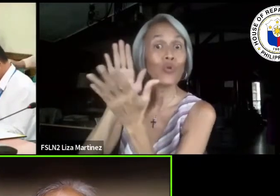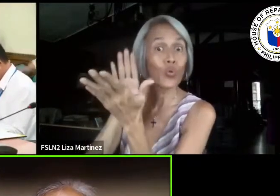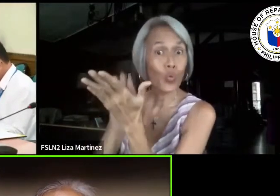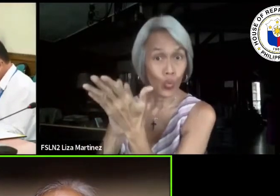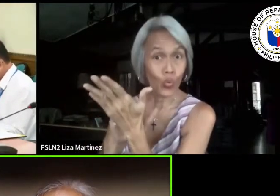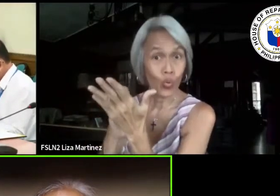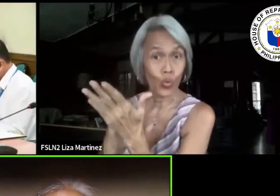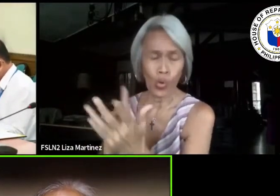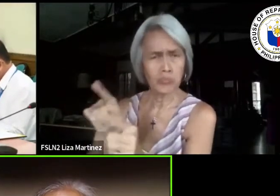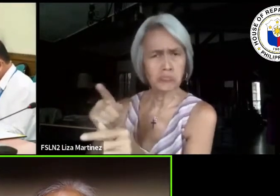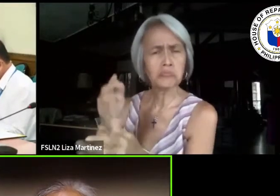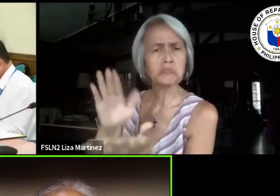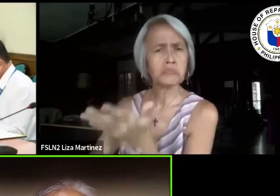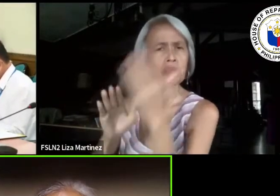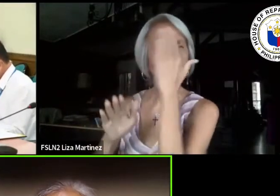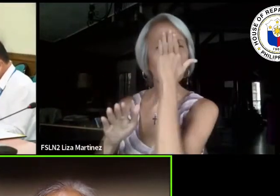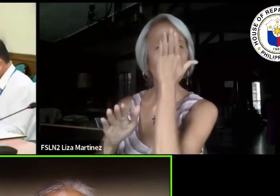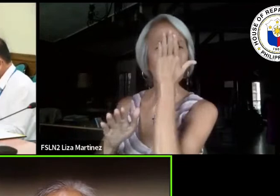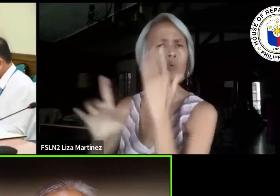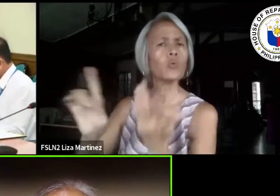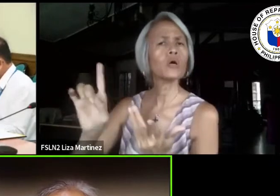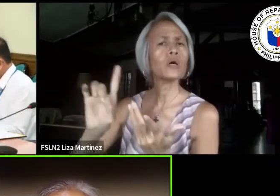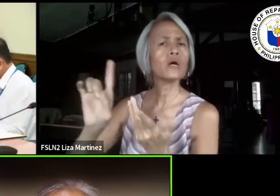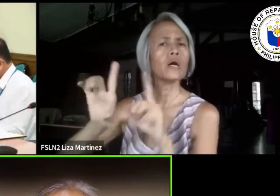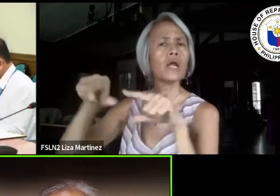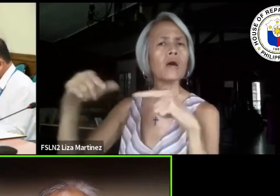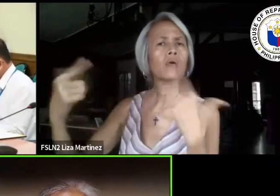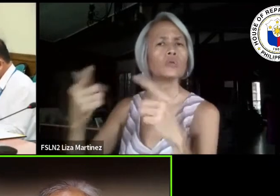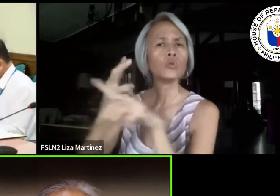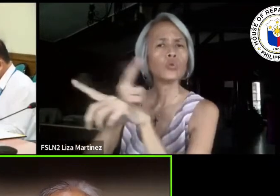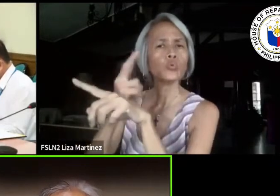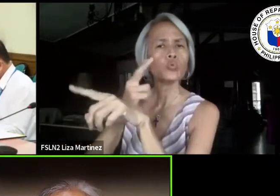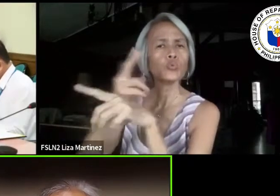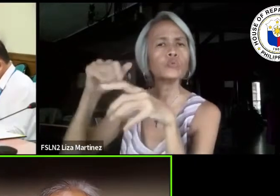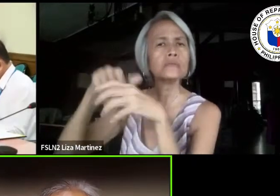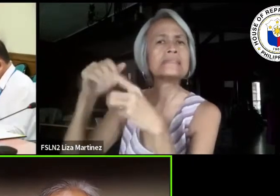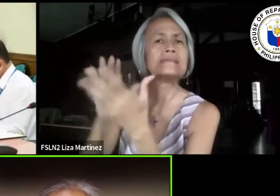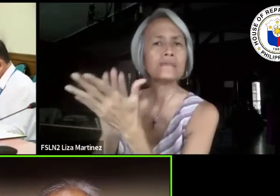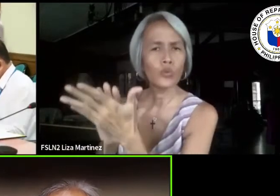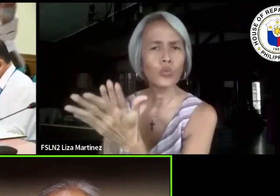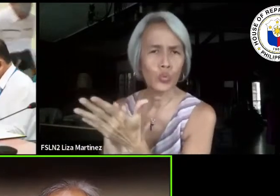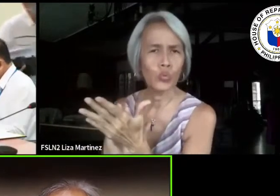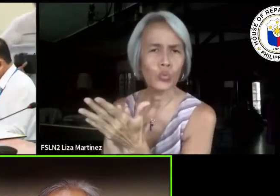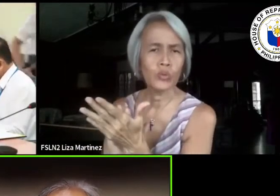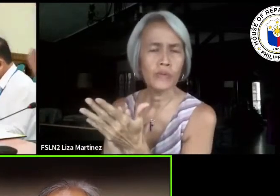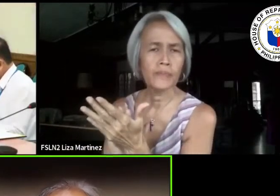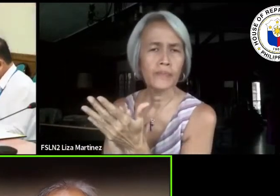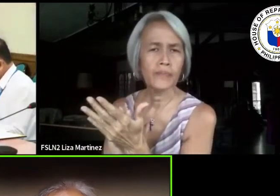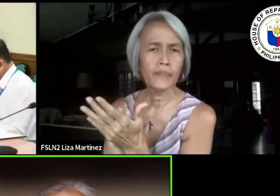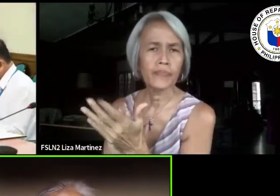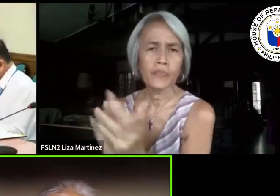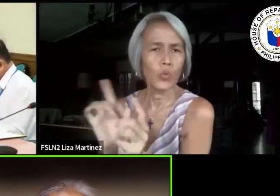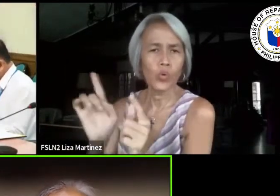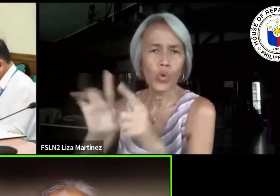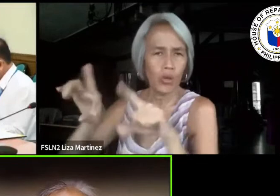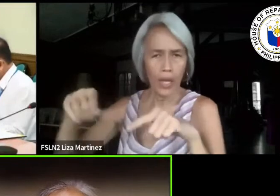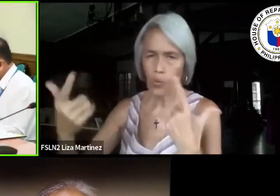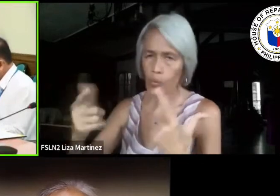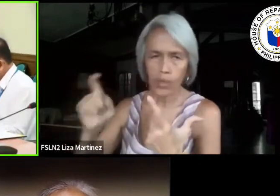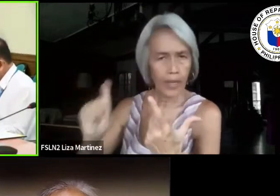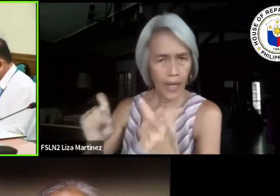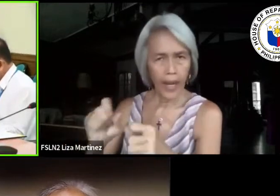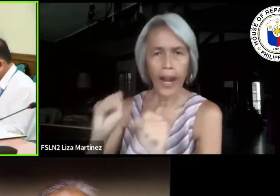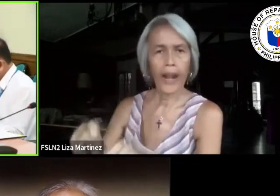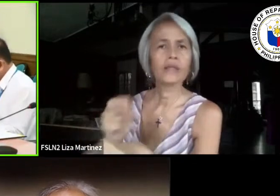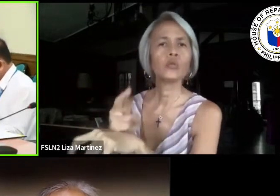in their particular school, that should be the language that should be used for learning.